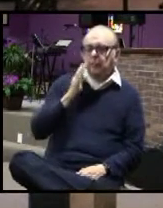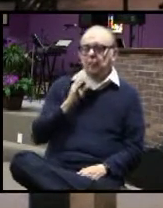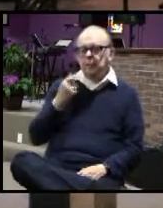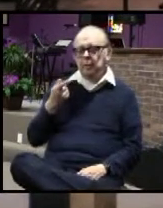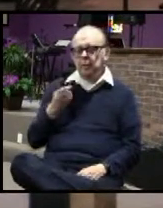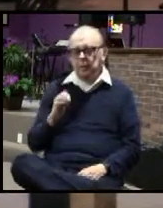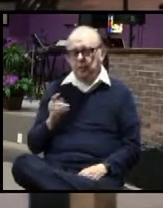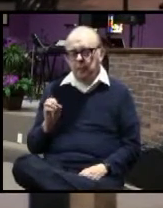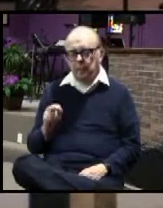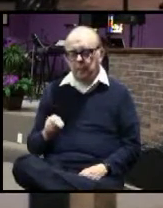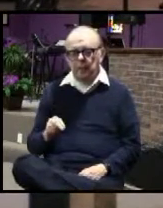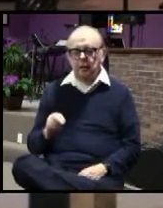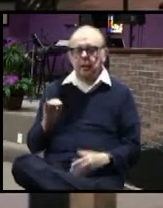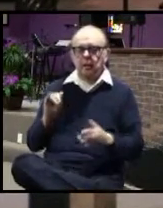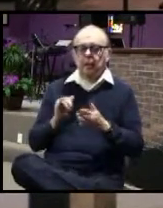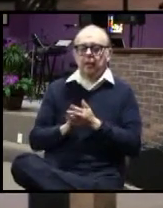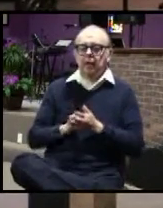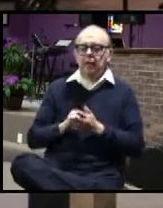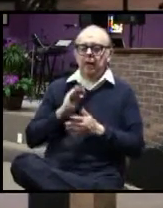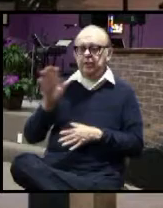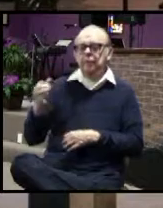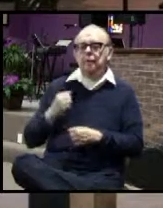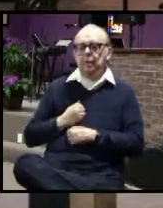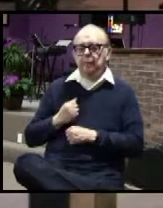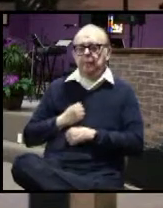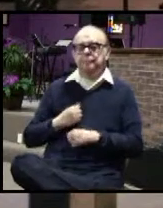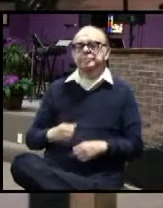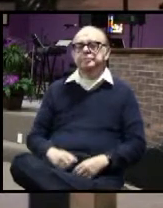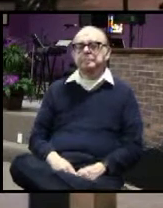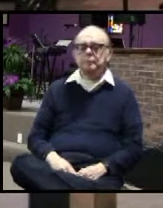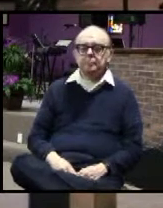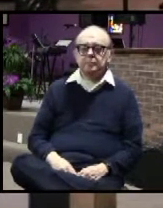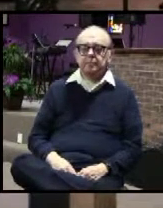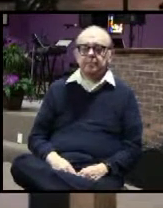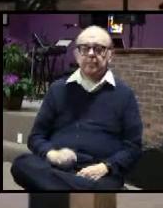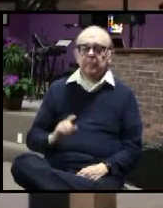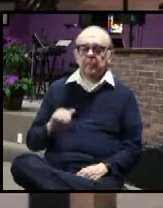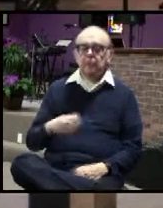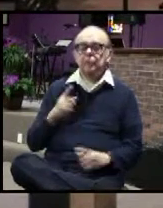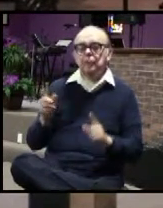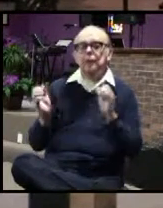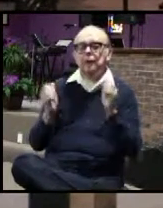Gideon, that's your army. Now you go fight.